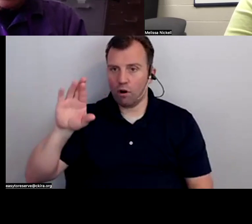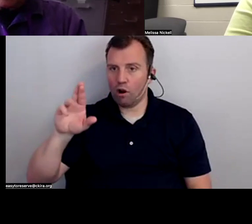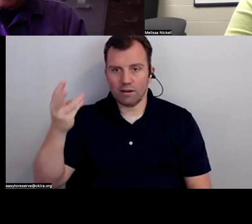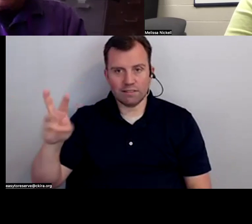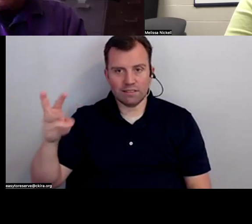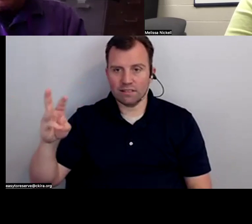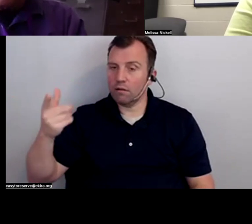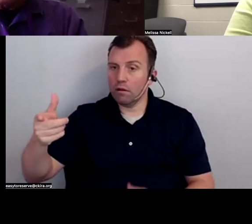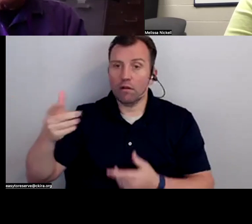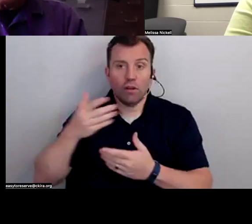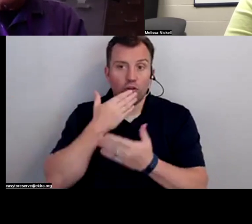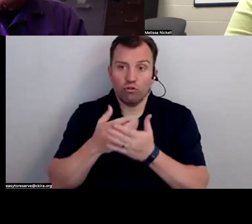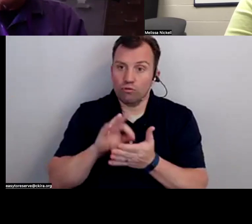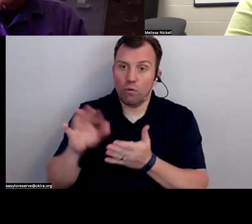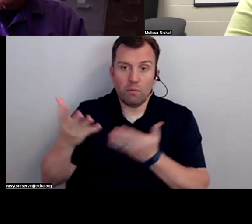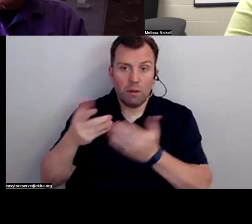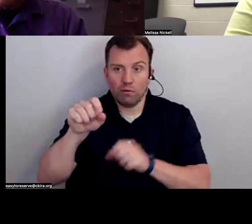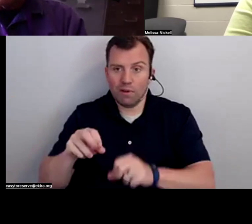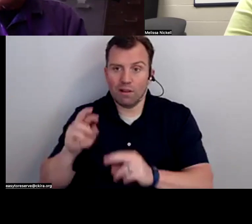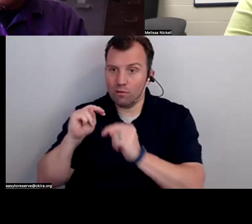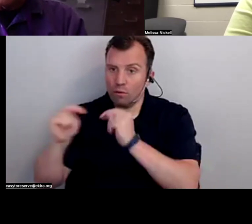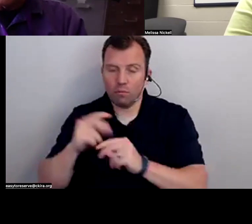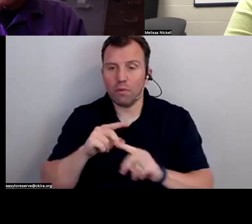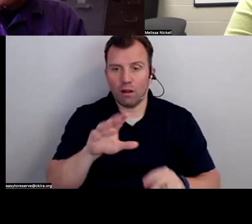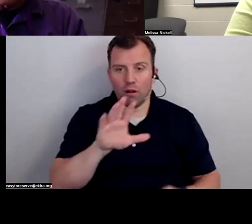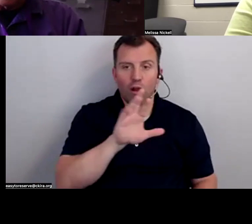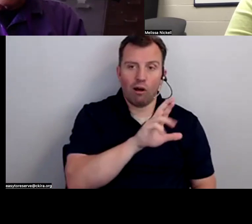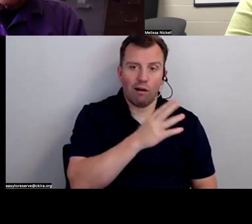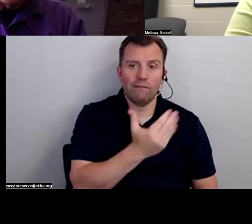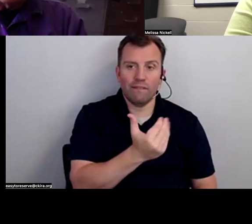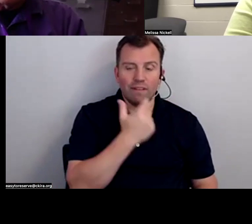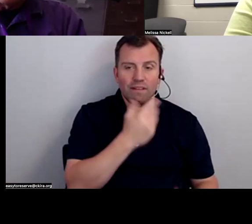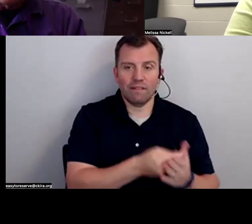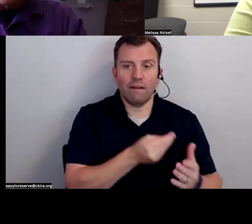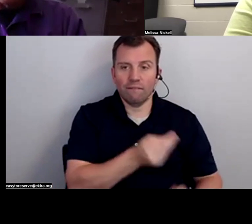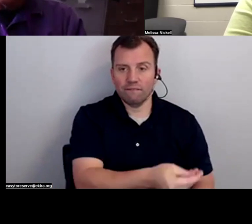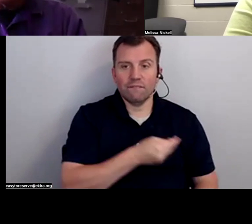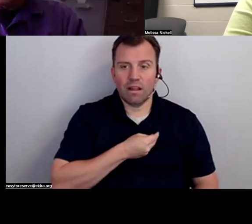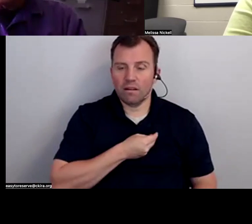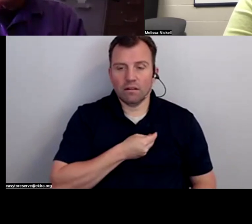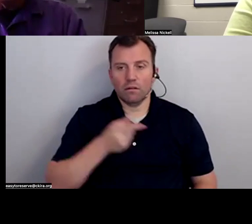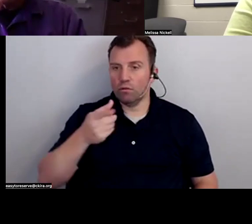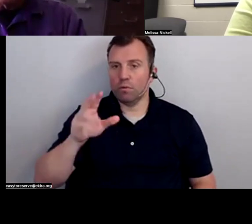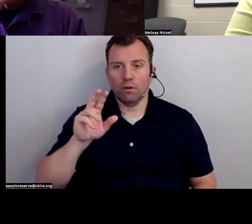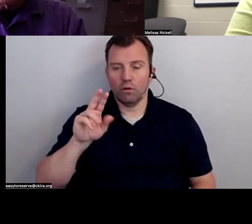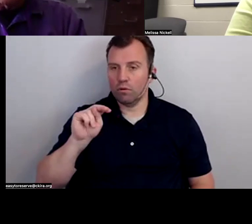try to negotiate, but my feeling is that if your R15 is funded, then you would no